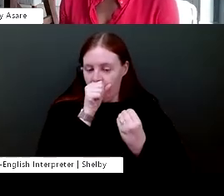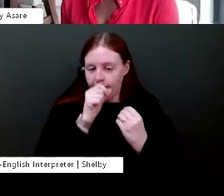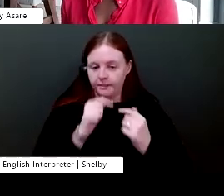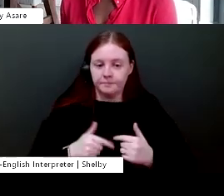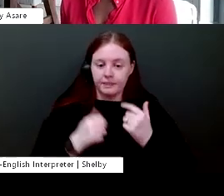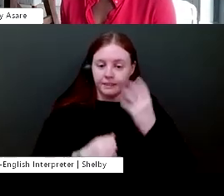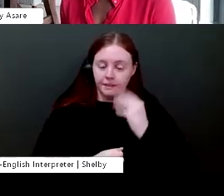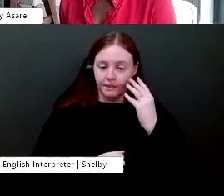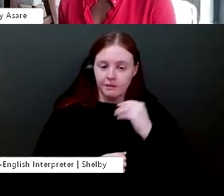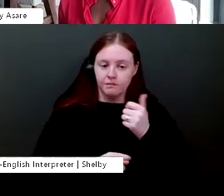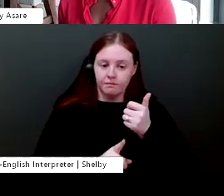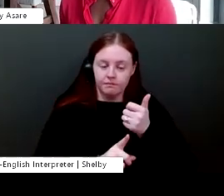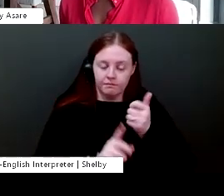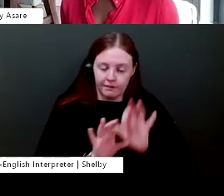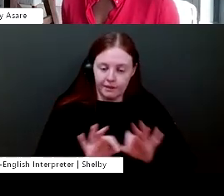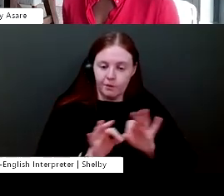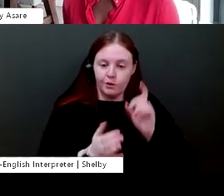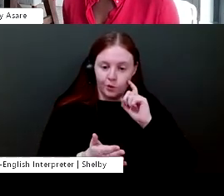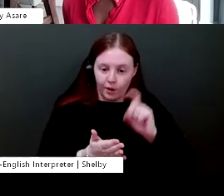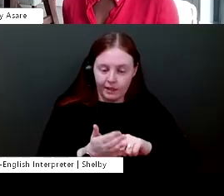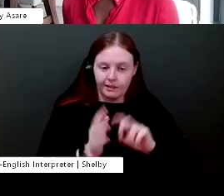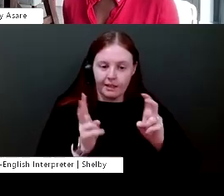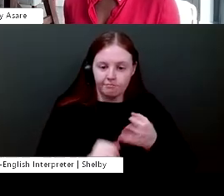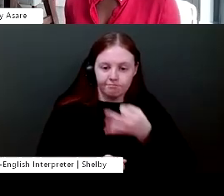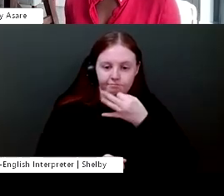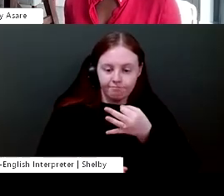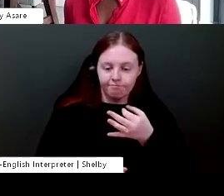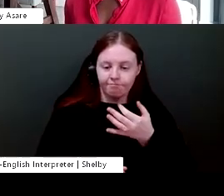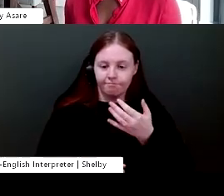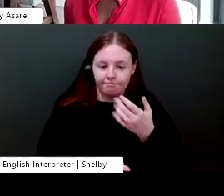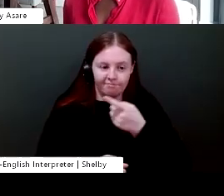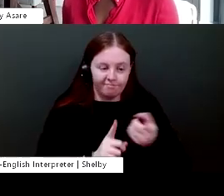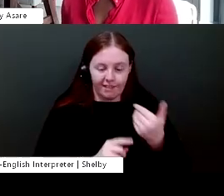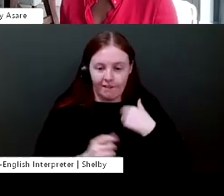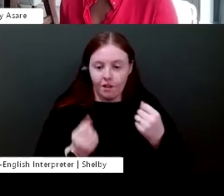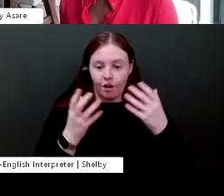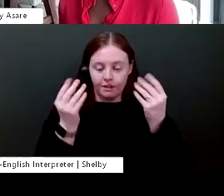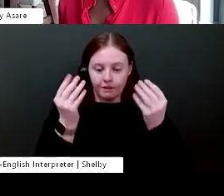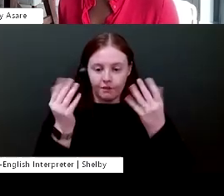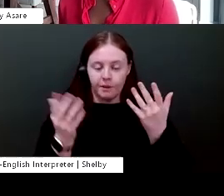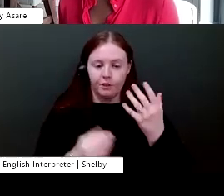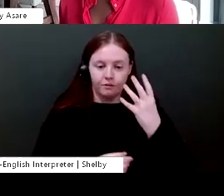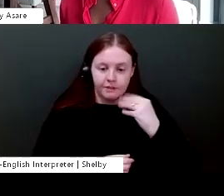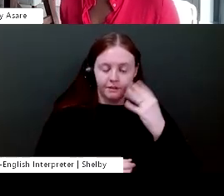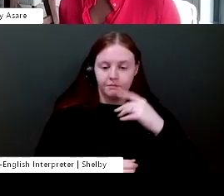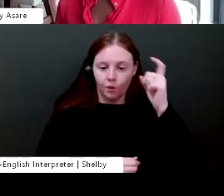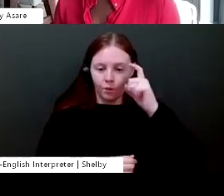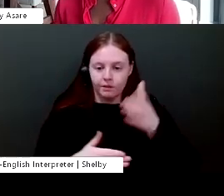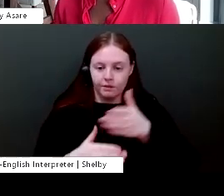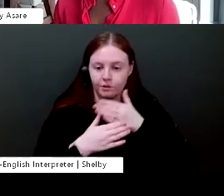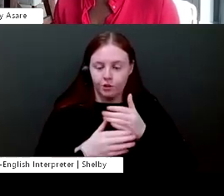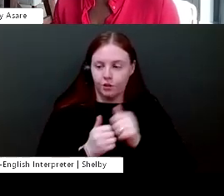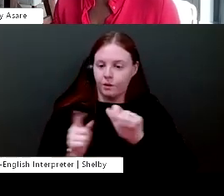be recognized as expertise and highlighted as such, because survivors have a wealth of information to share. And thinking